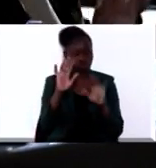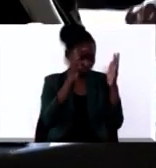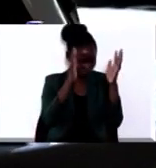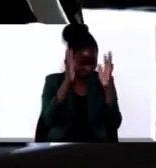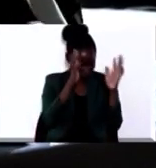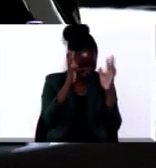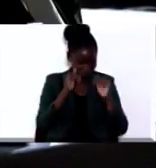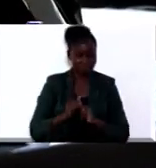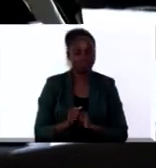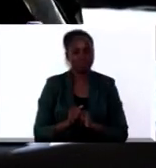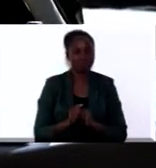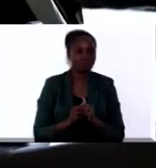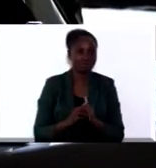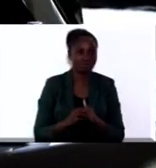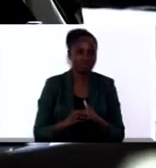Dr. Masuku.